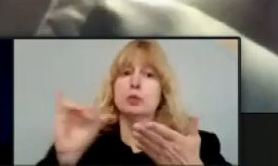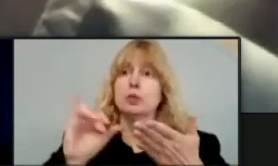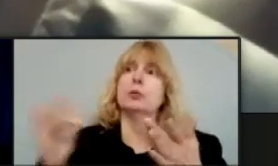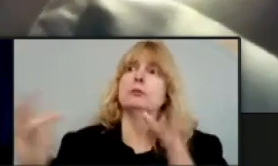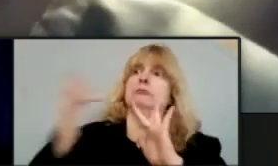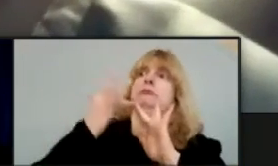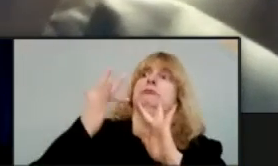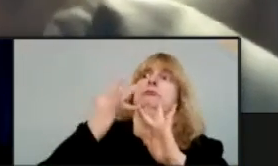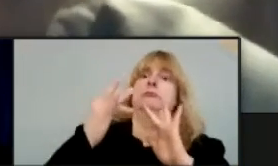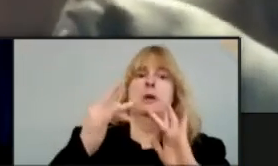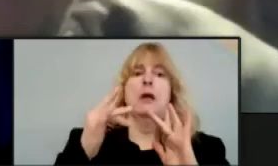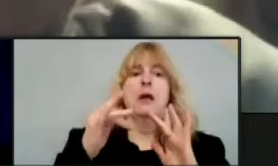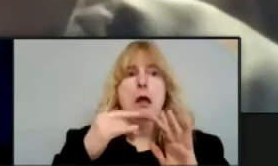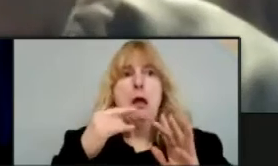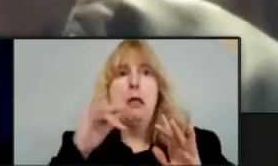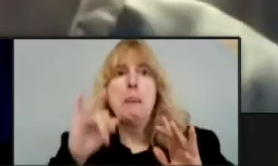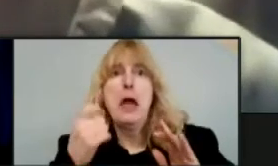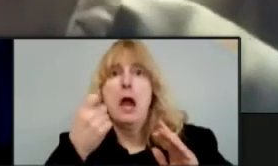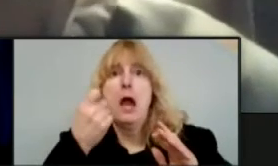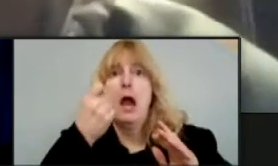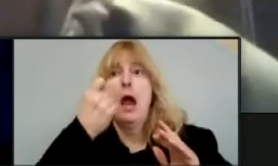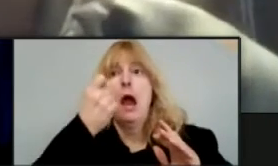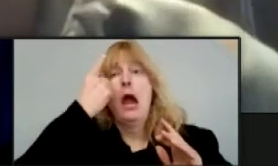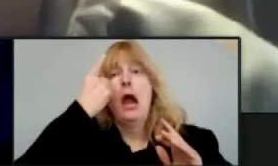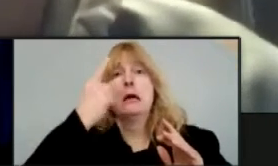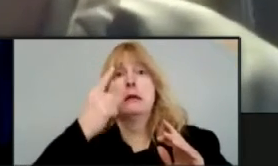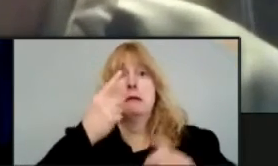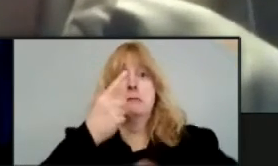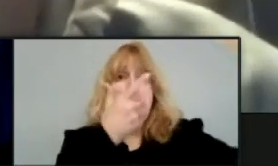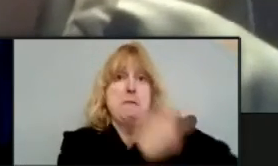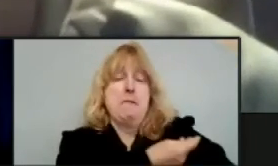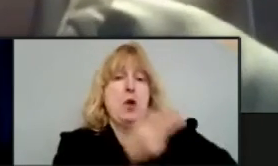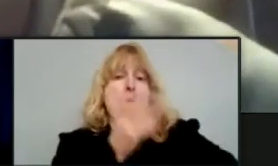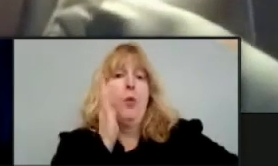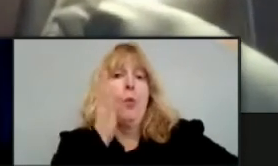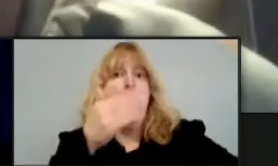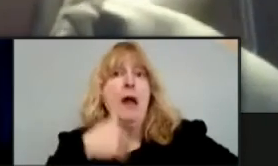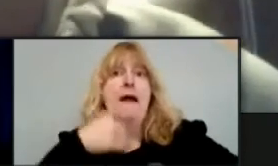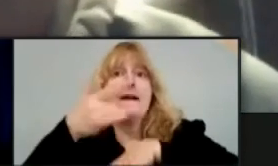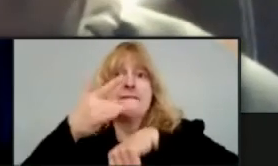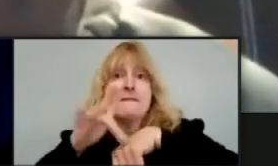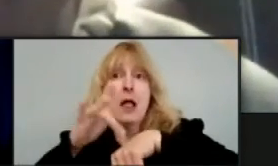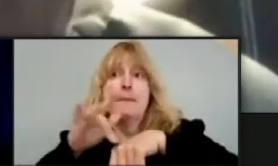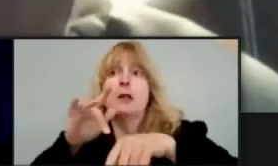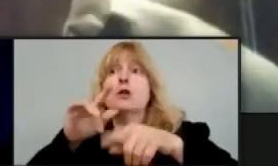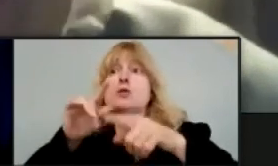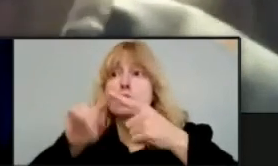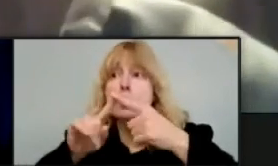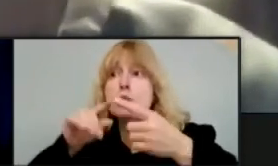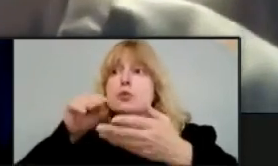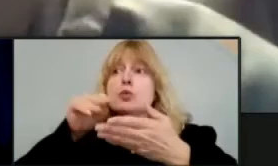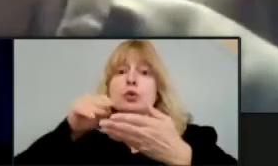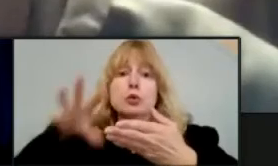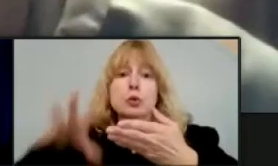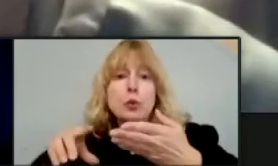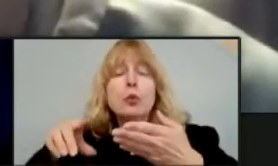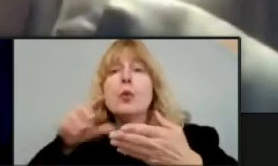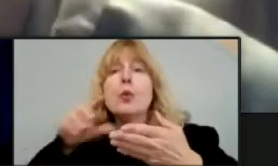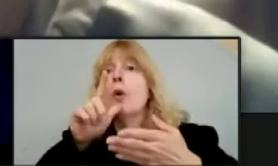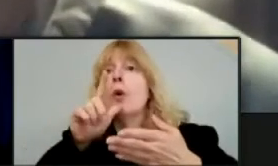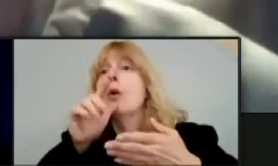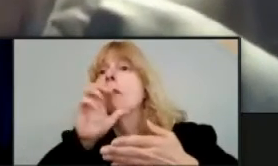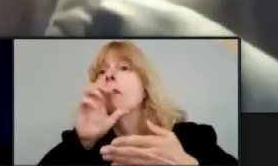my understanding that the vaccine eventually will be made available to those students above the age of